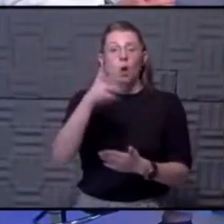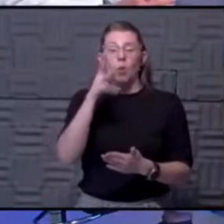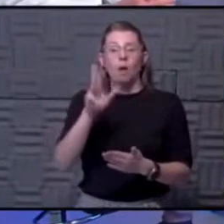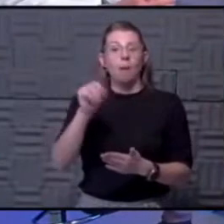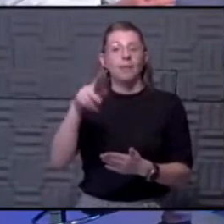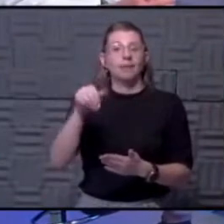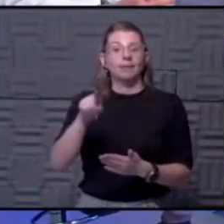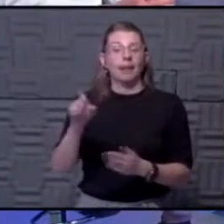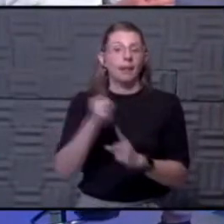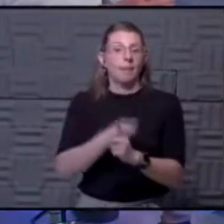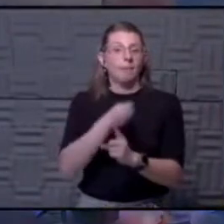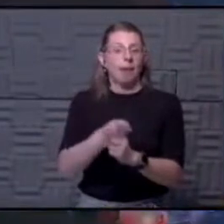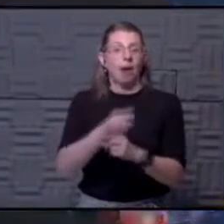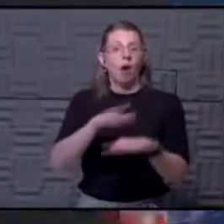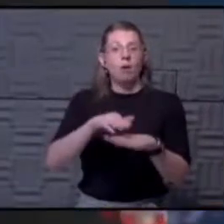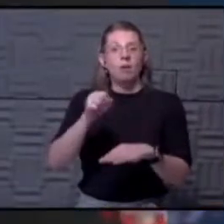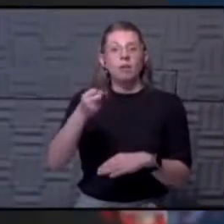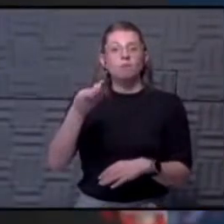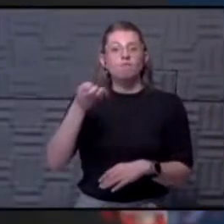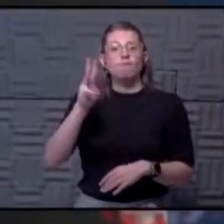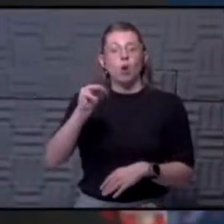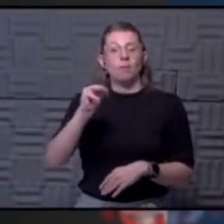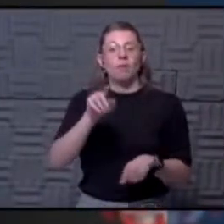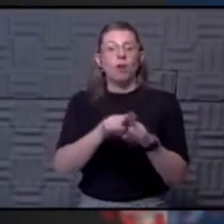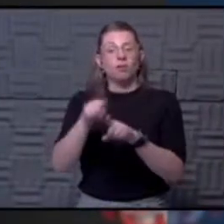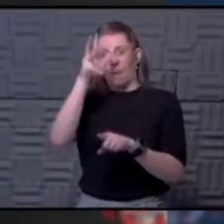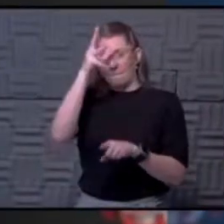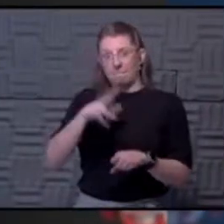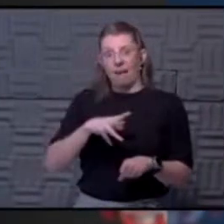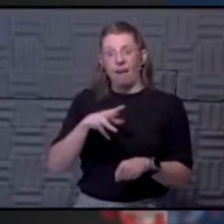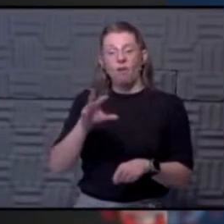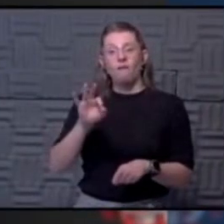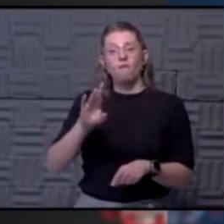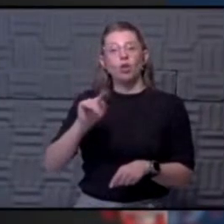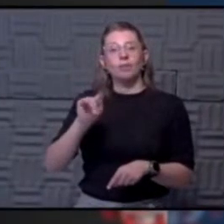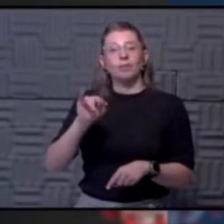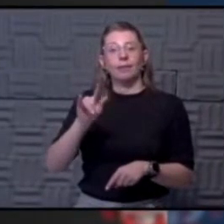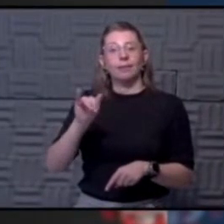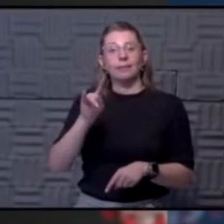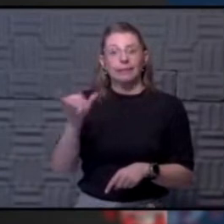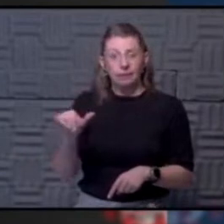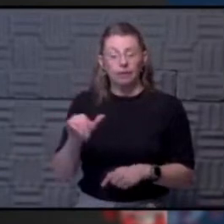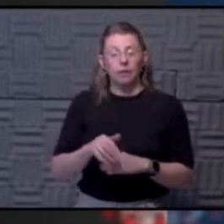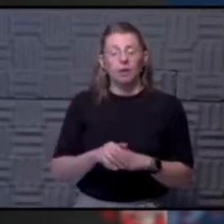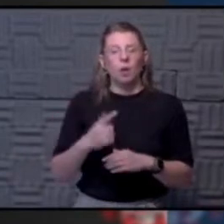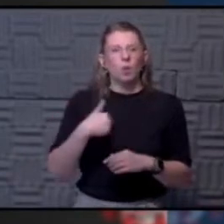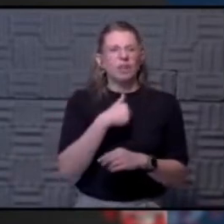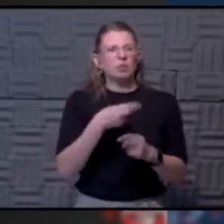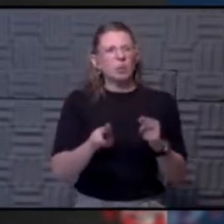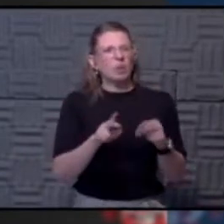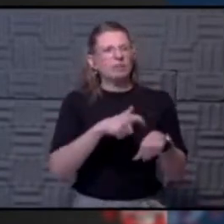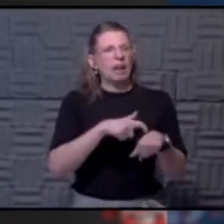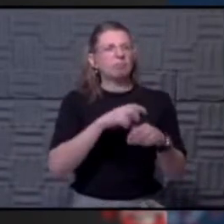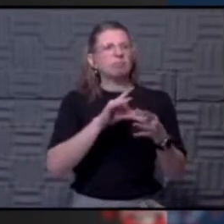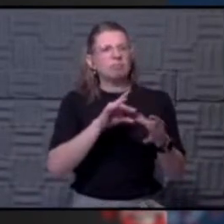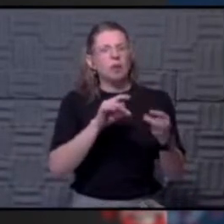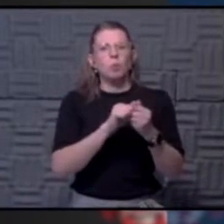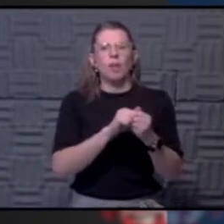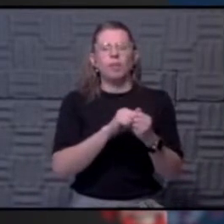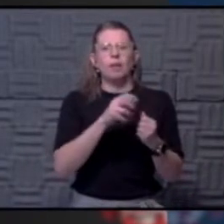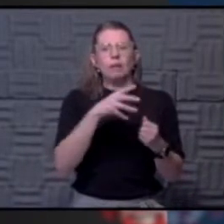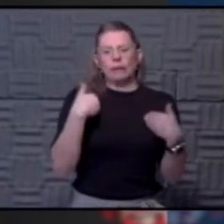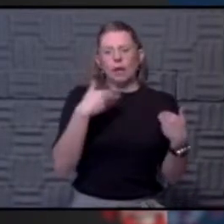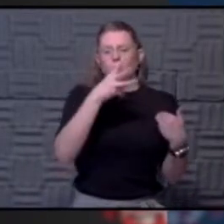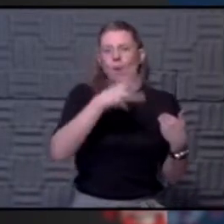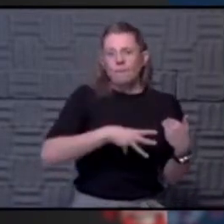the COVID-19 impact on sperm and male fertility. Now, we spent some time talking about the implications to young women and to pregnancy. We have